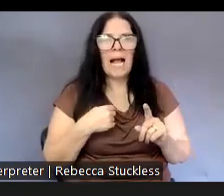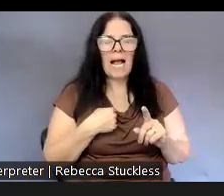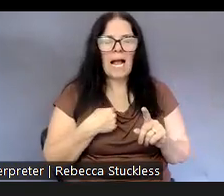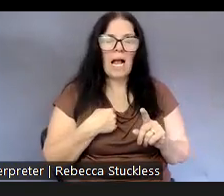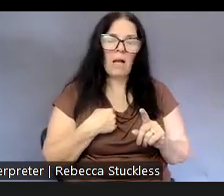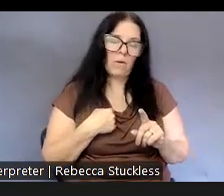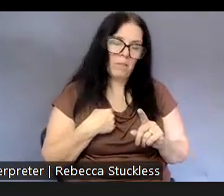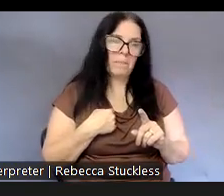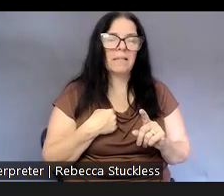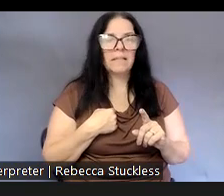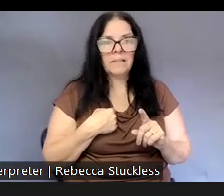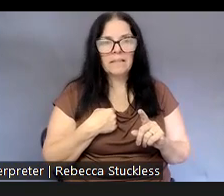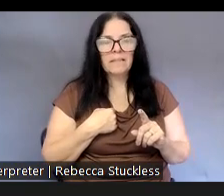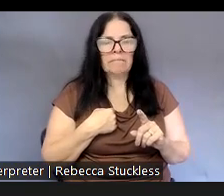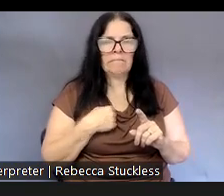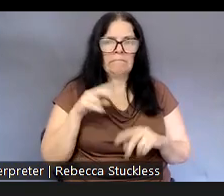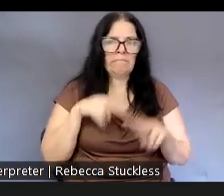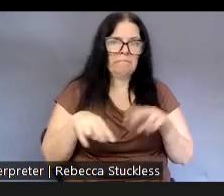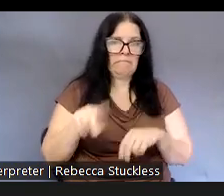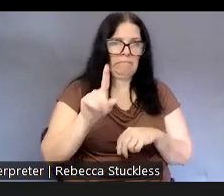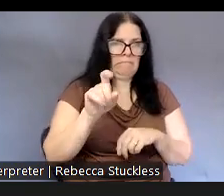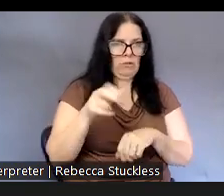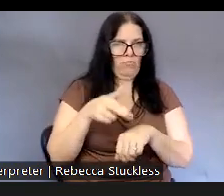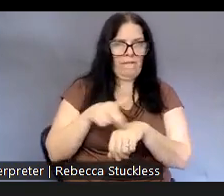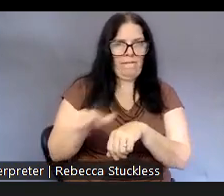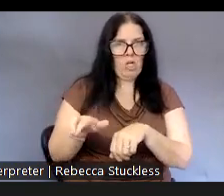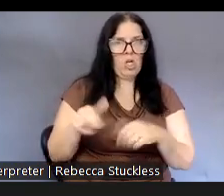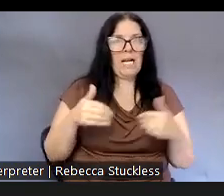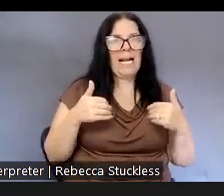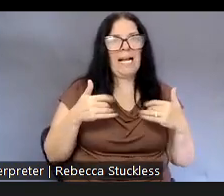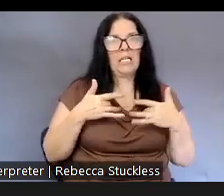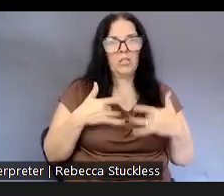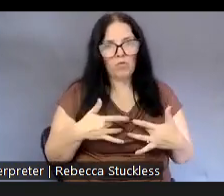reluctant to refer a depressed,